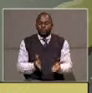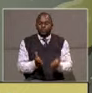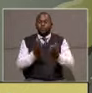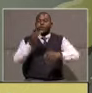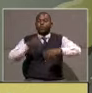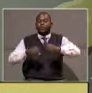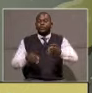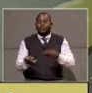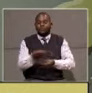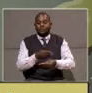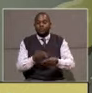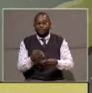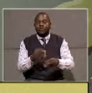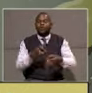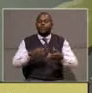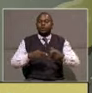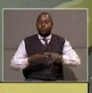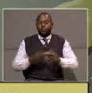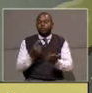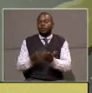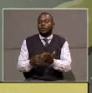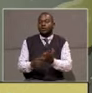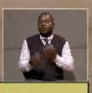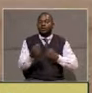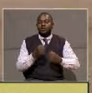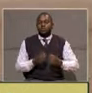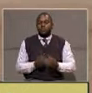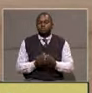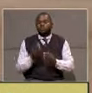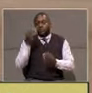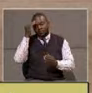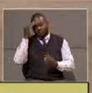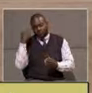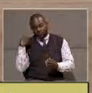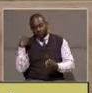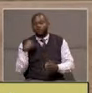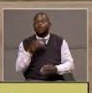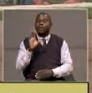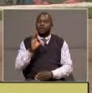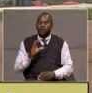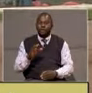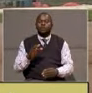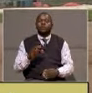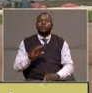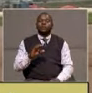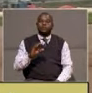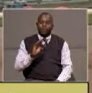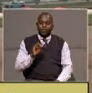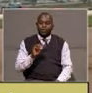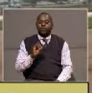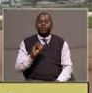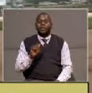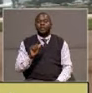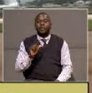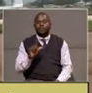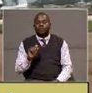economic relations between Rwanda and Uganda. Ahead of public service and secretary to cabinet, Mr. John Mitala received the